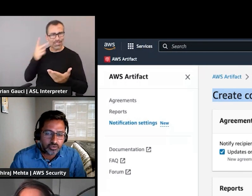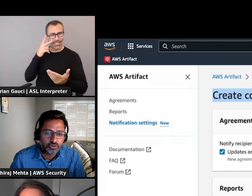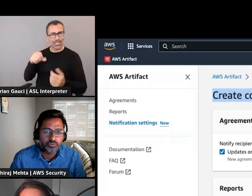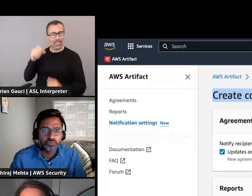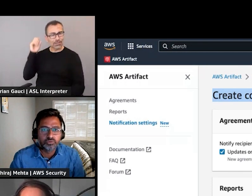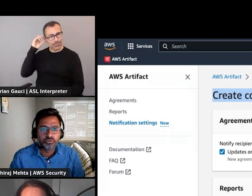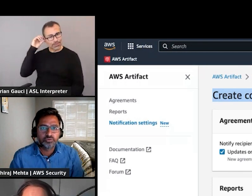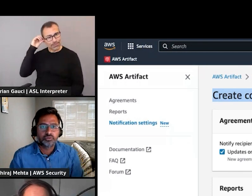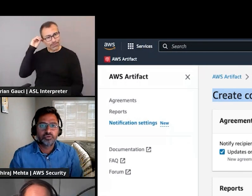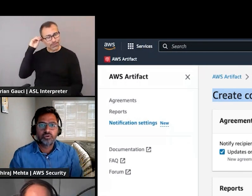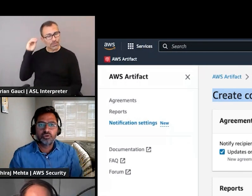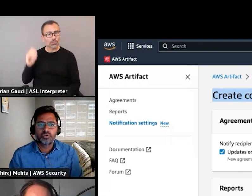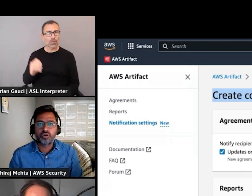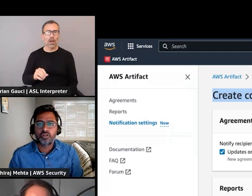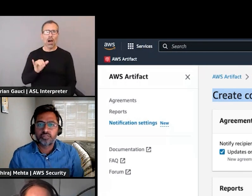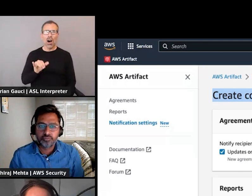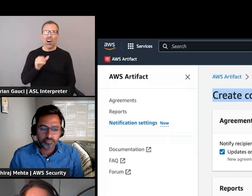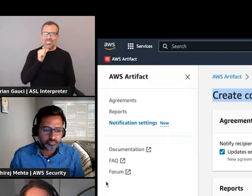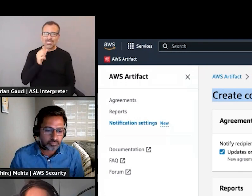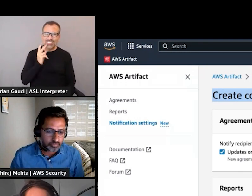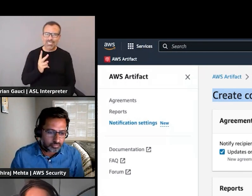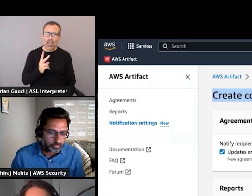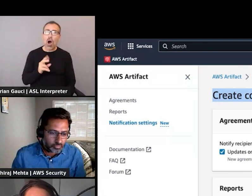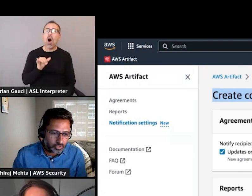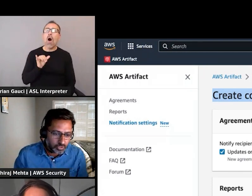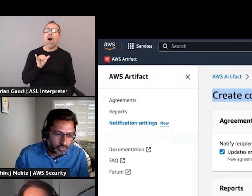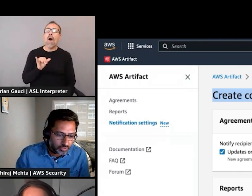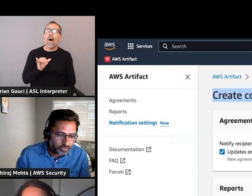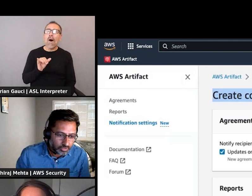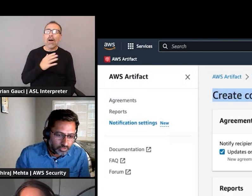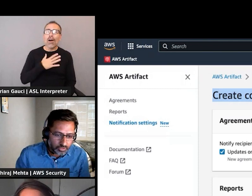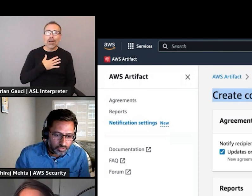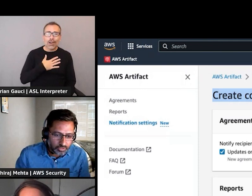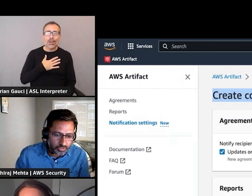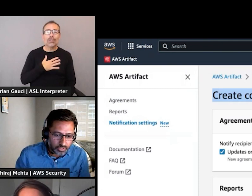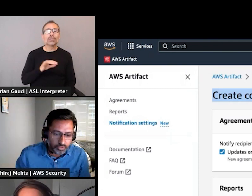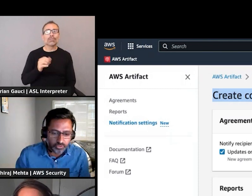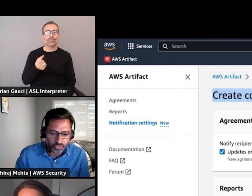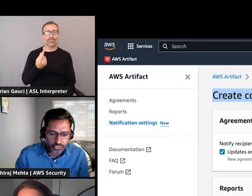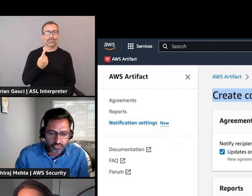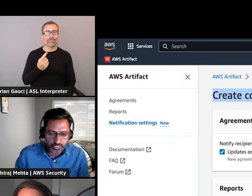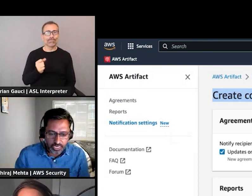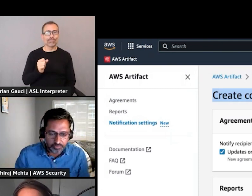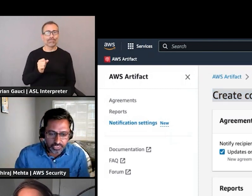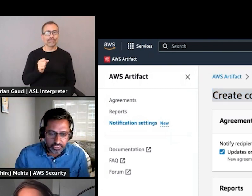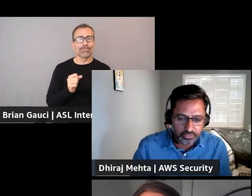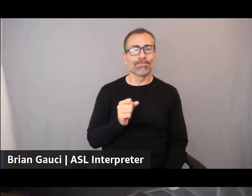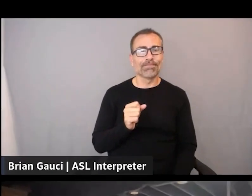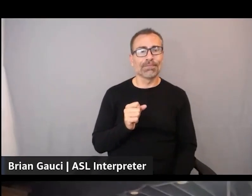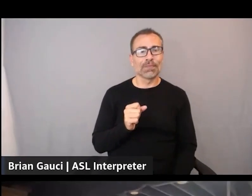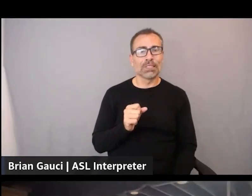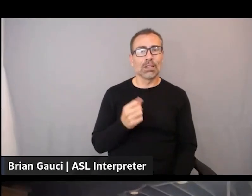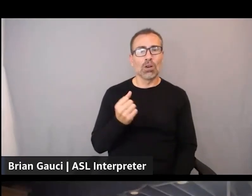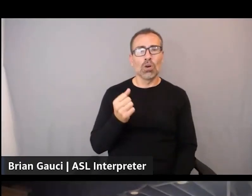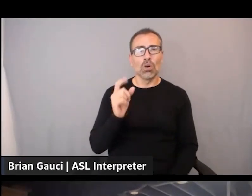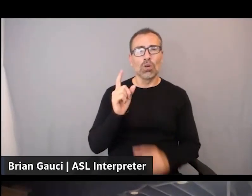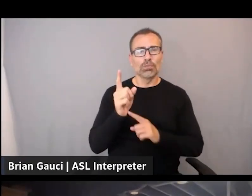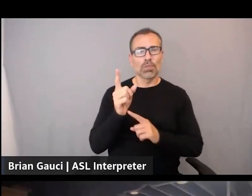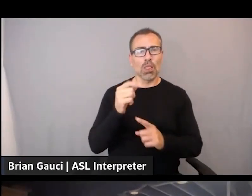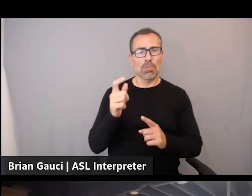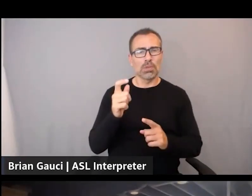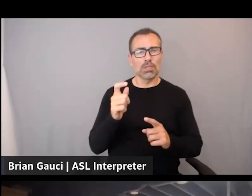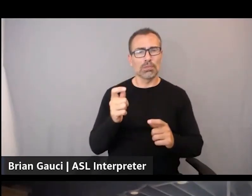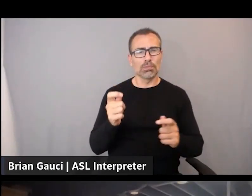screenshot. Oh, We're only seeing the got it. AWS Artifact console page. Oh, got it. Let me switch.